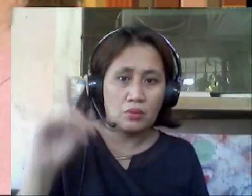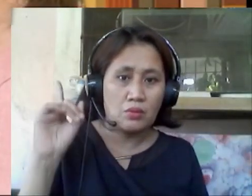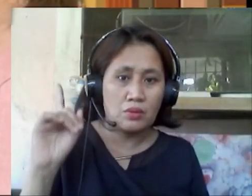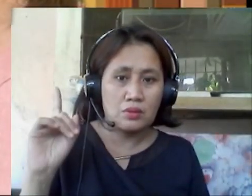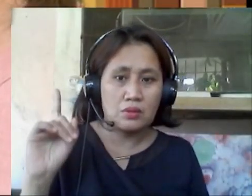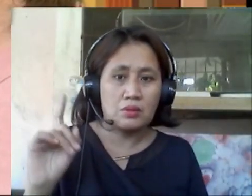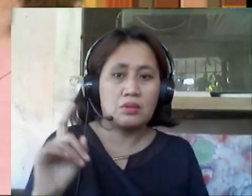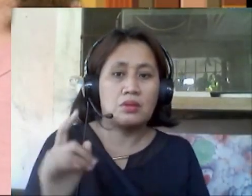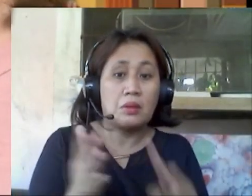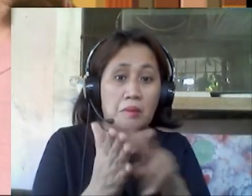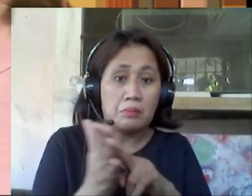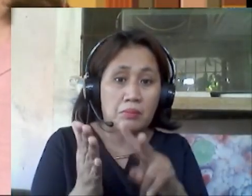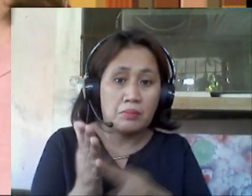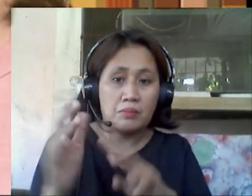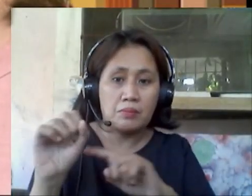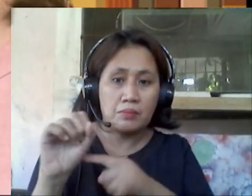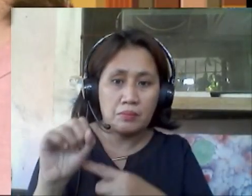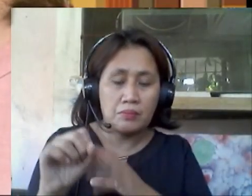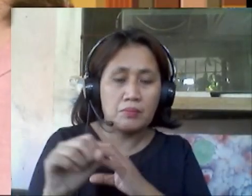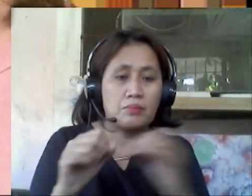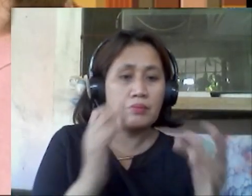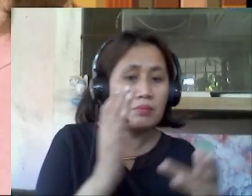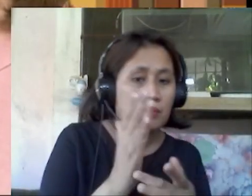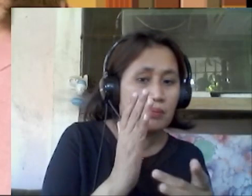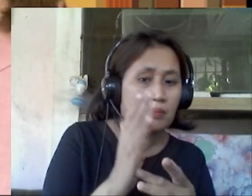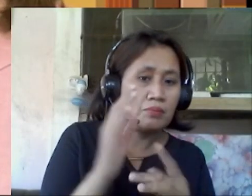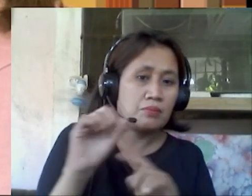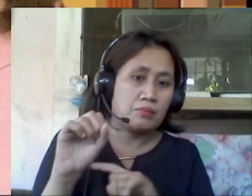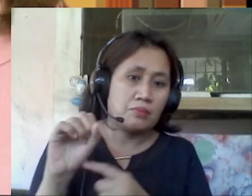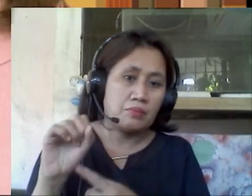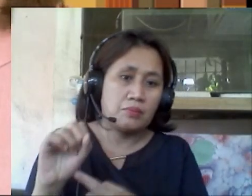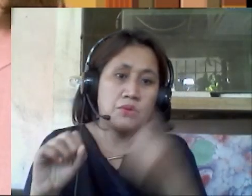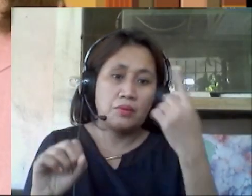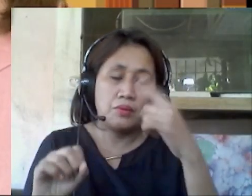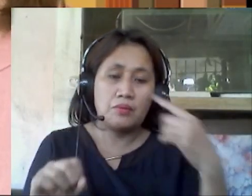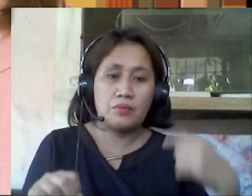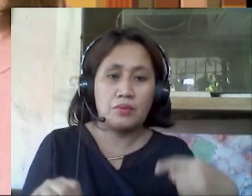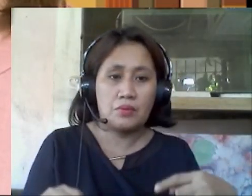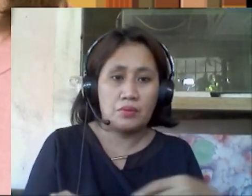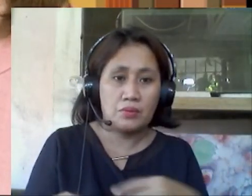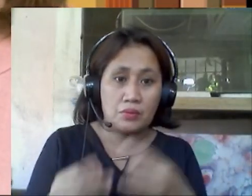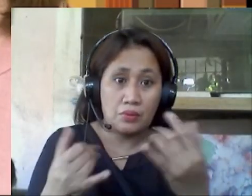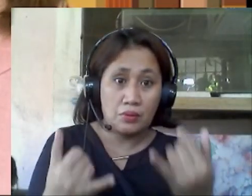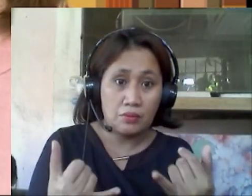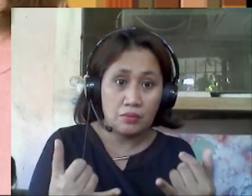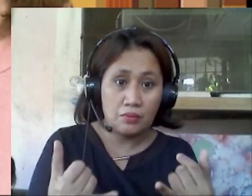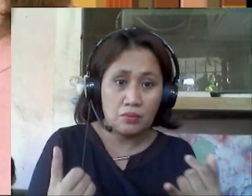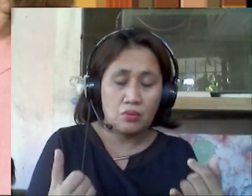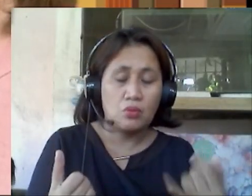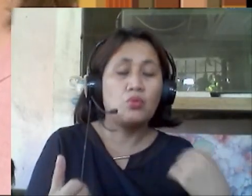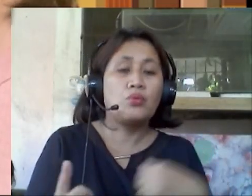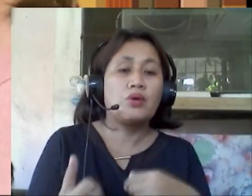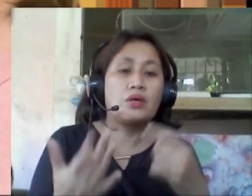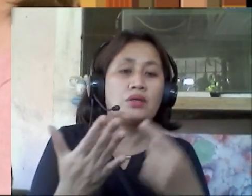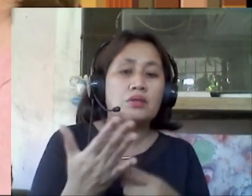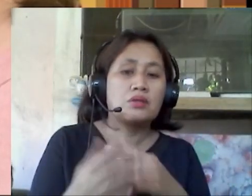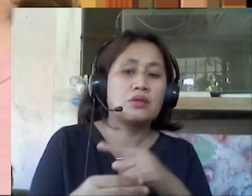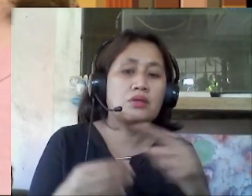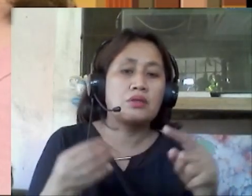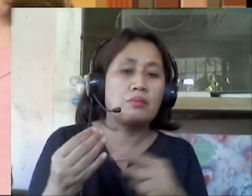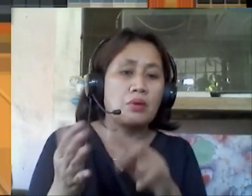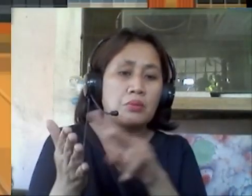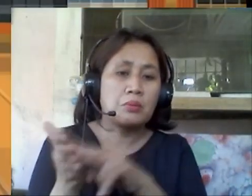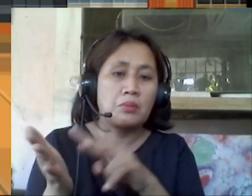print sources and the online sources. For today, we will first discuss all about print